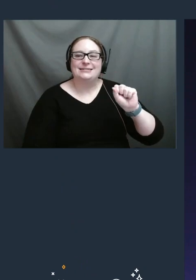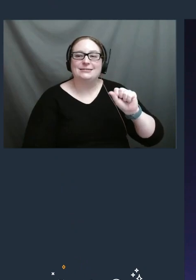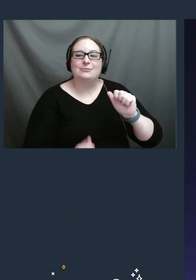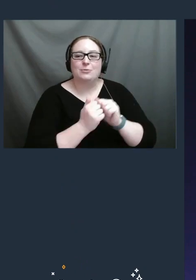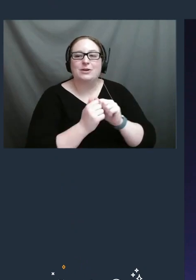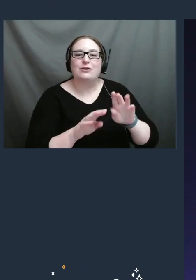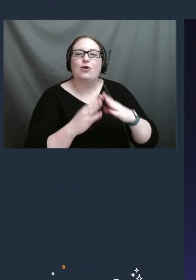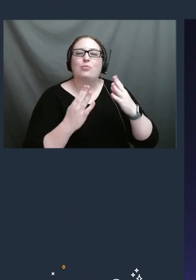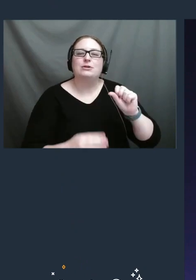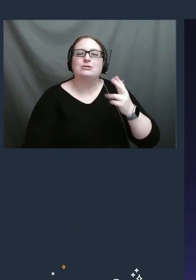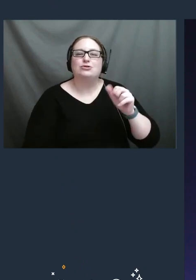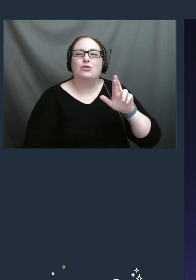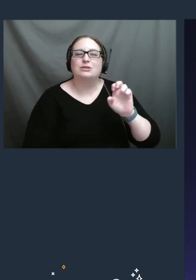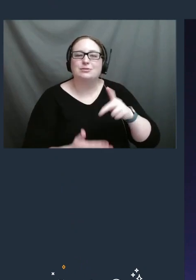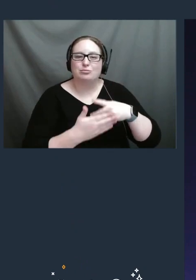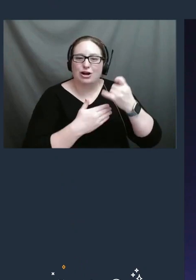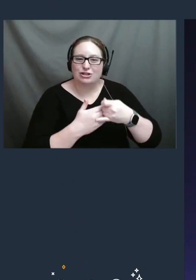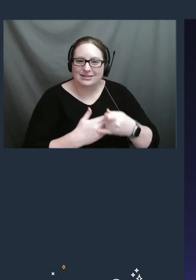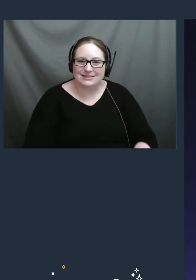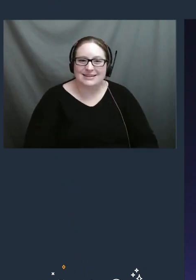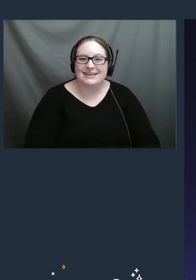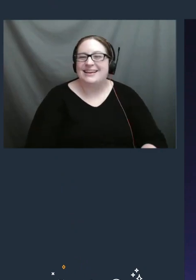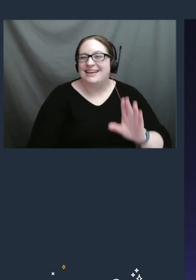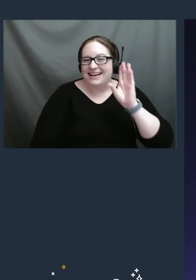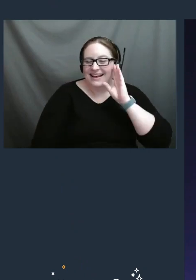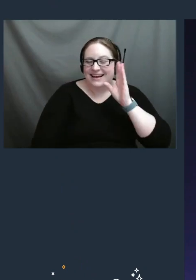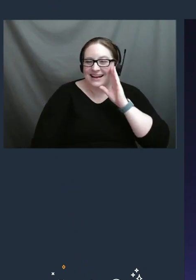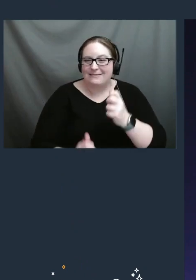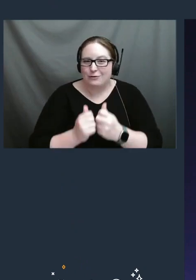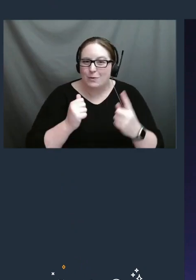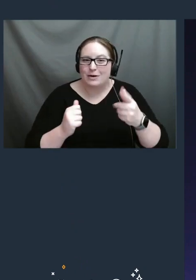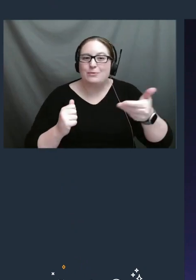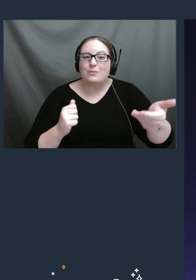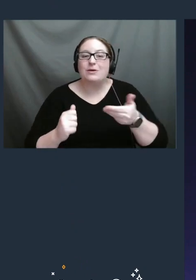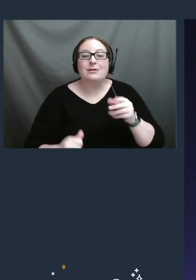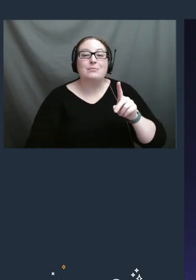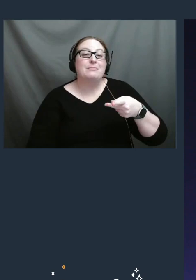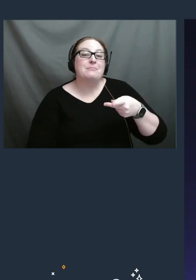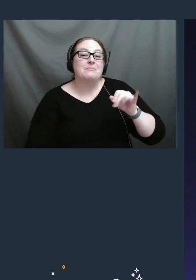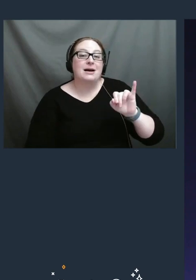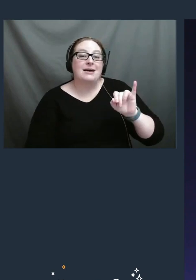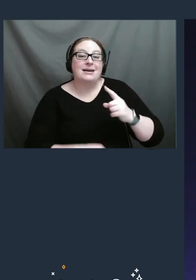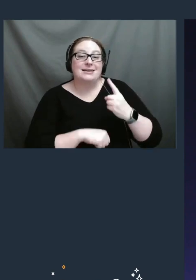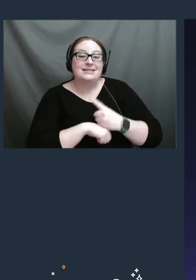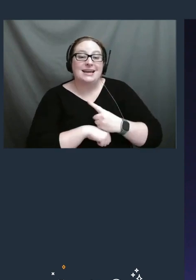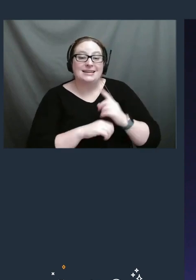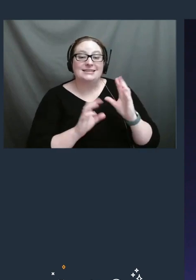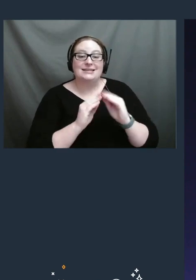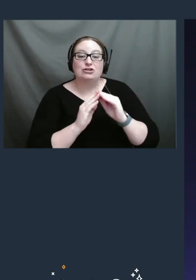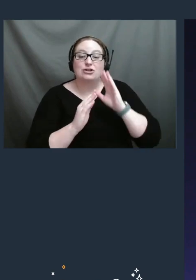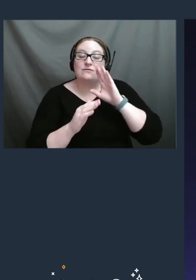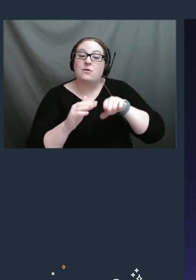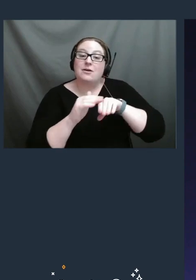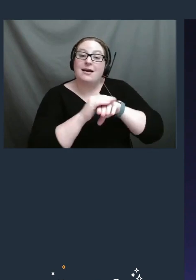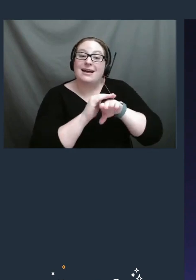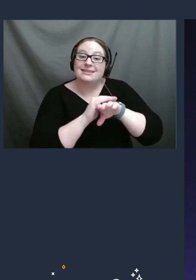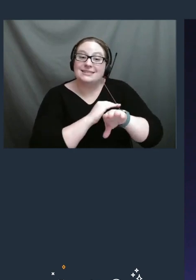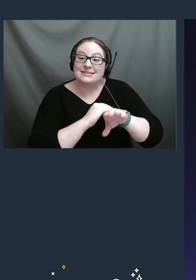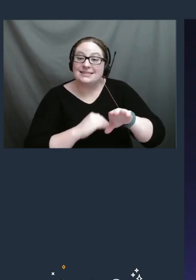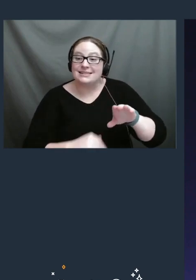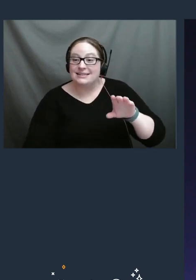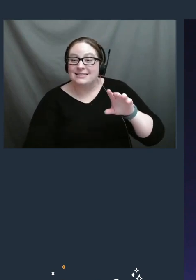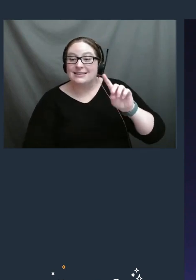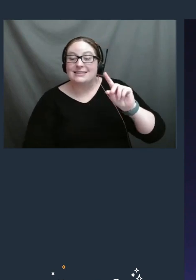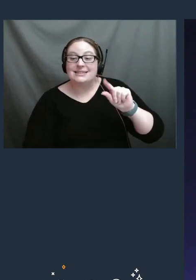Hey, Shaki. Hi, everyone, and welcome to this Pi Day session on accessing data lakes in Amazon S3 using open source